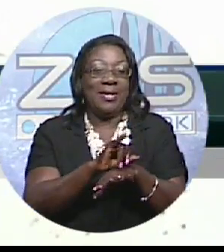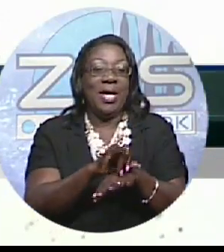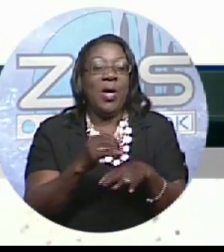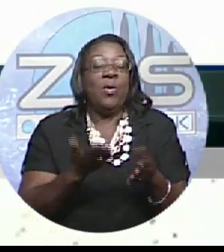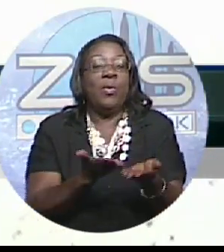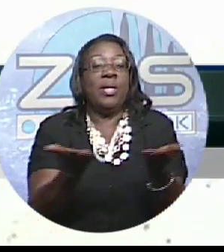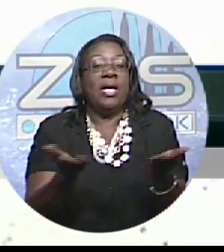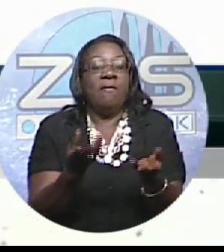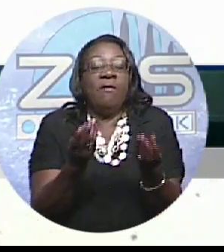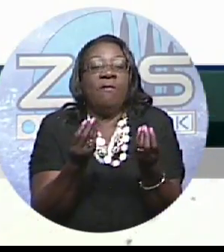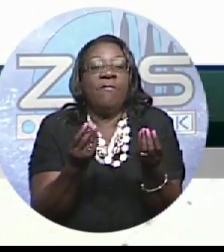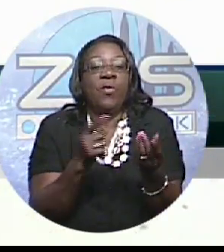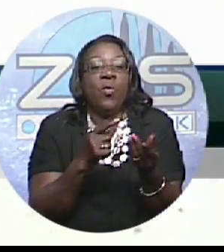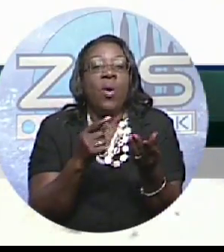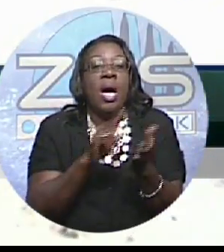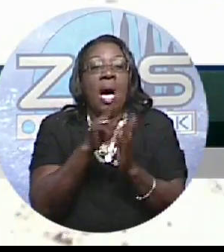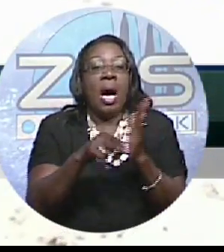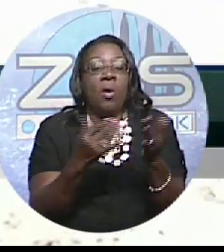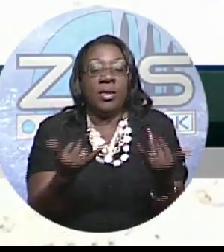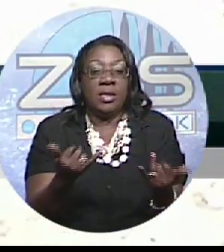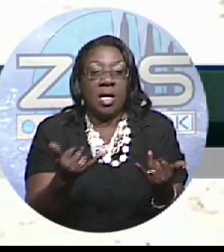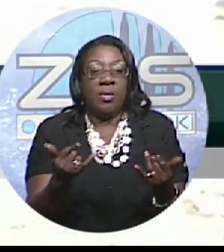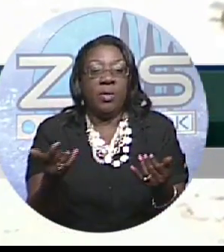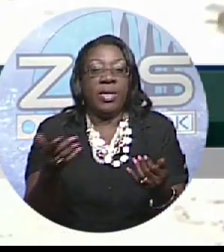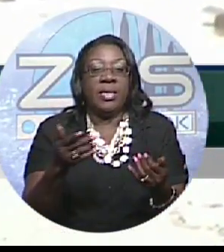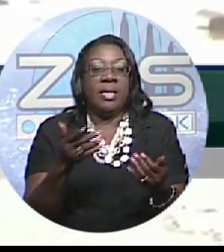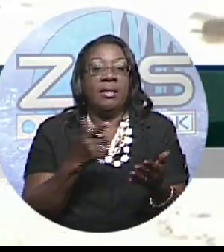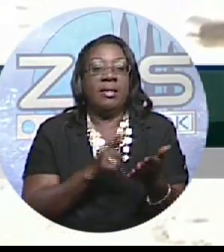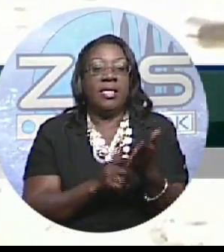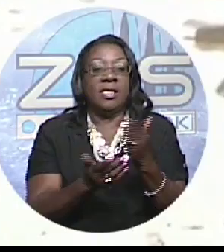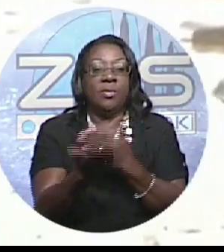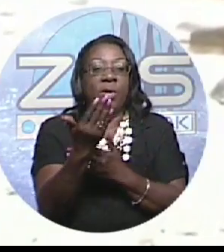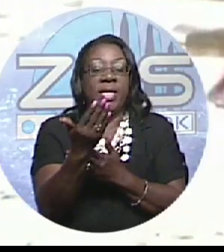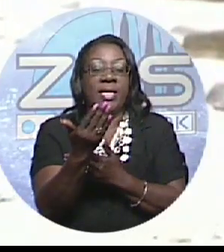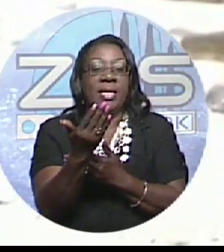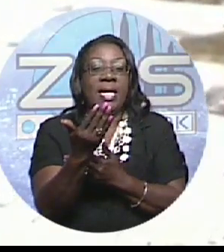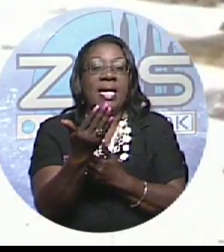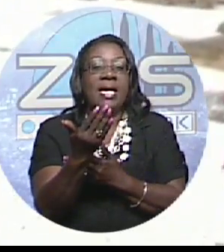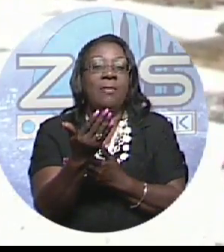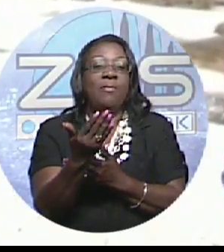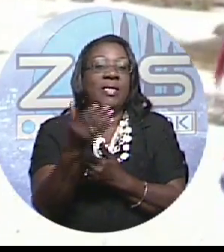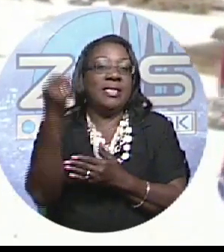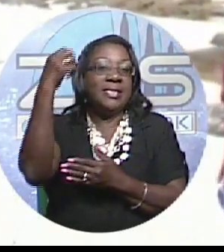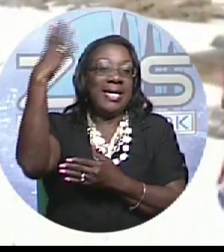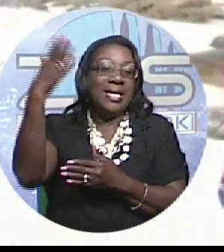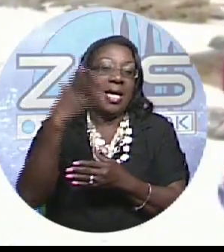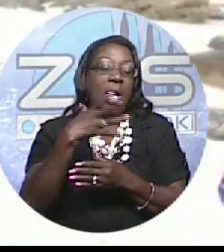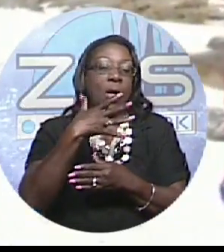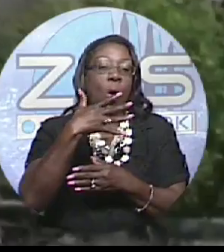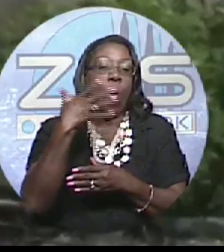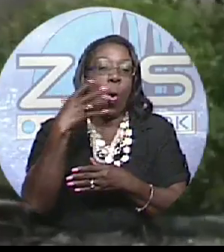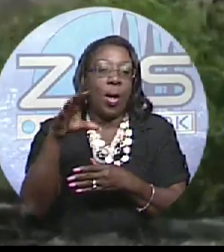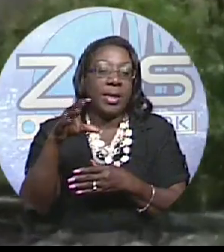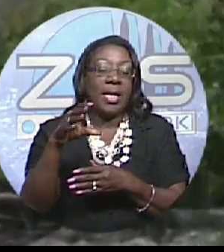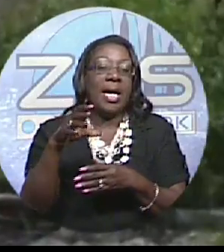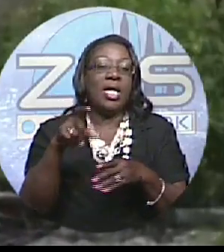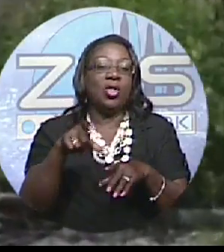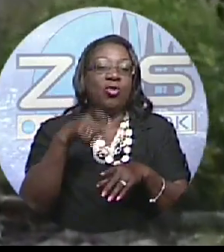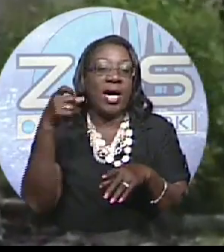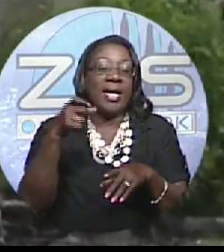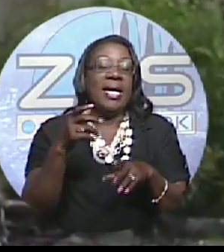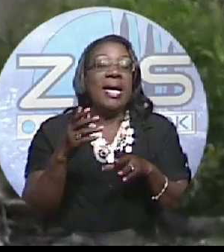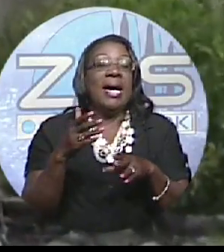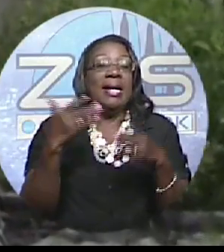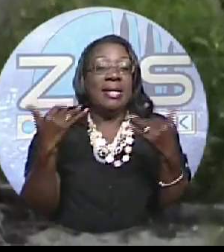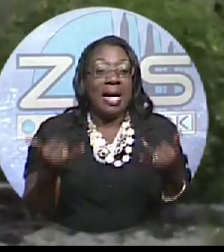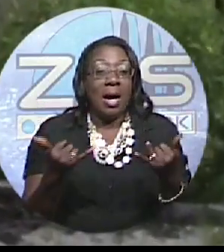for a few hours now, but when we got in this morning, it was sunny, it was hot, and it was very dry. However, as the day